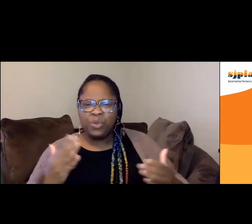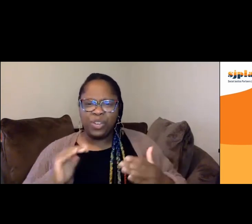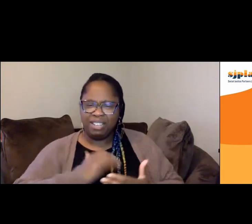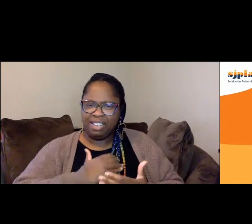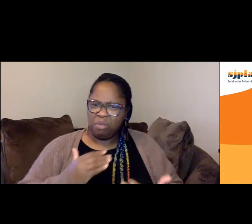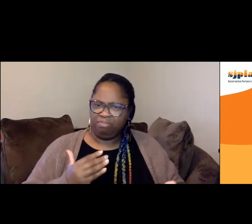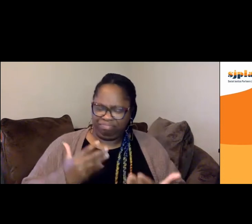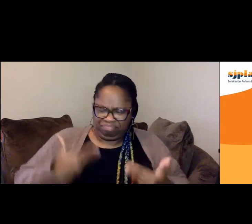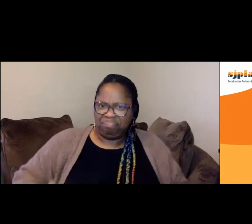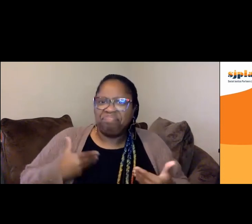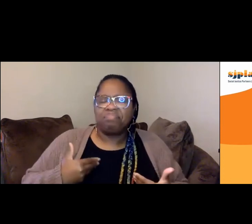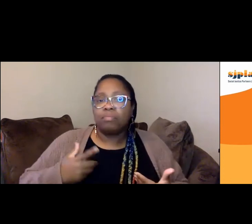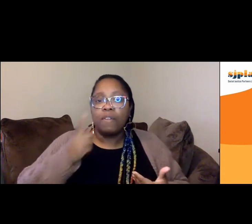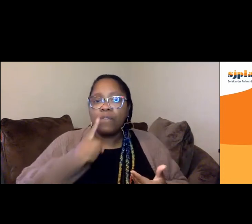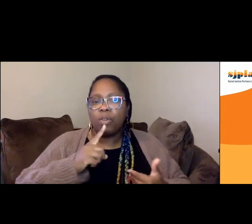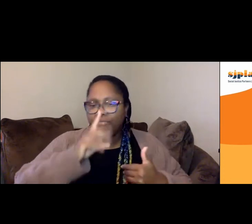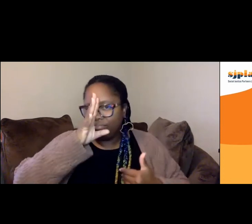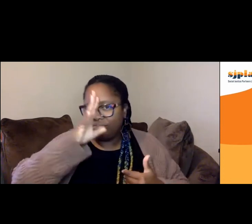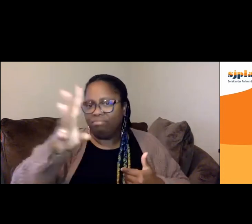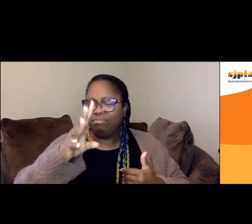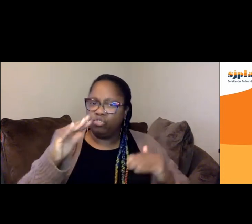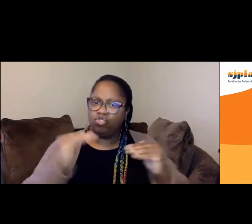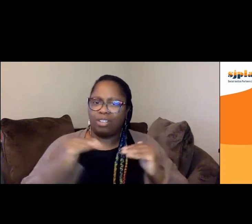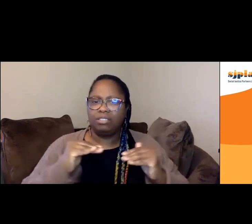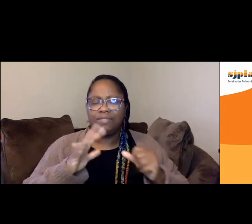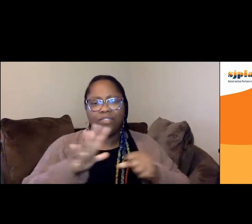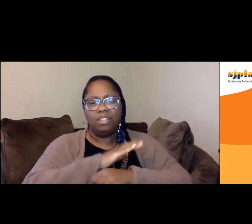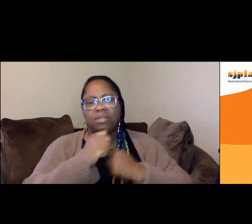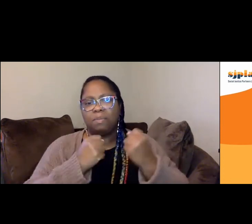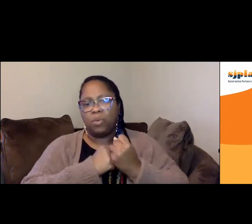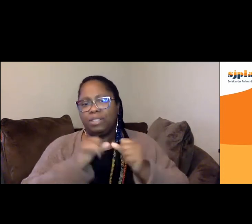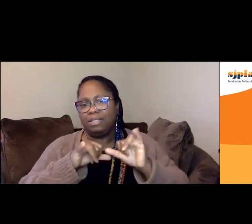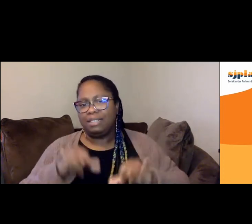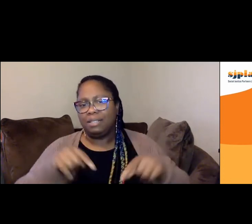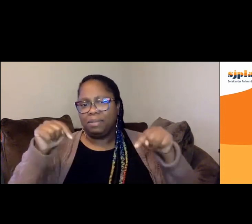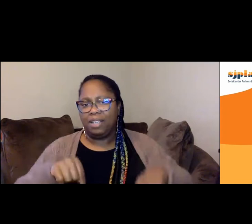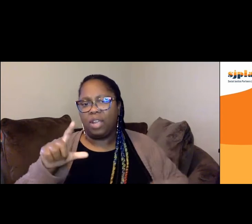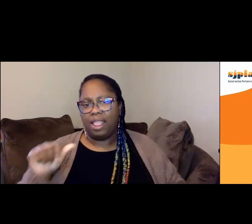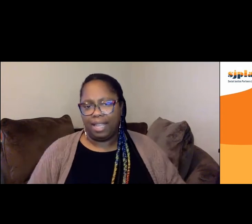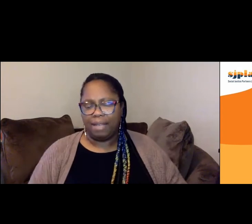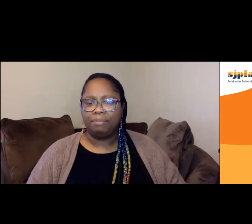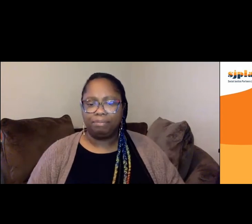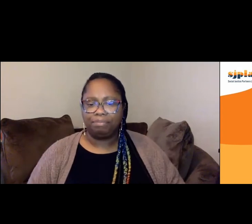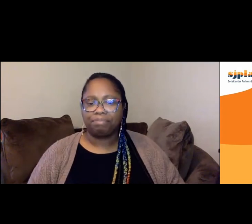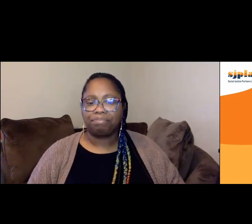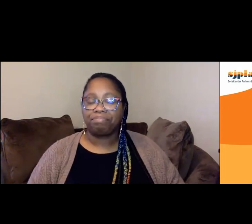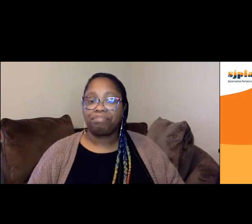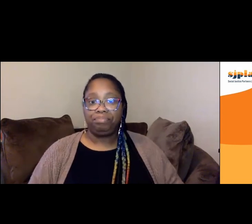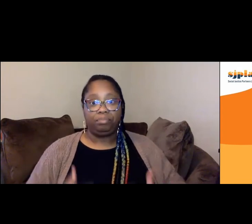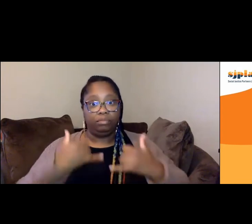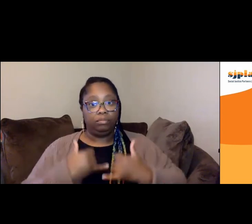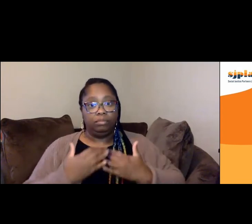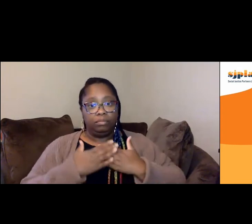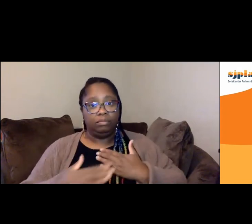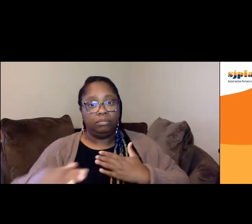presence to building just and truly supportive systems here in LA. So over the next 9 months, we have